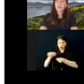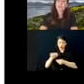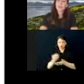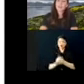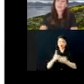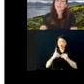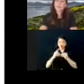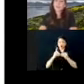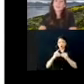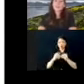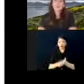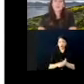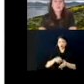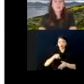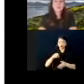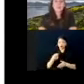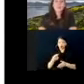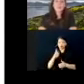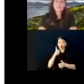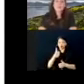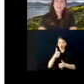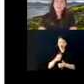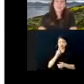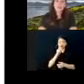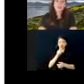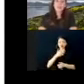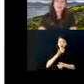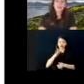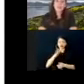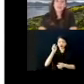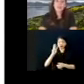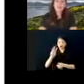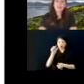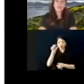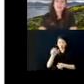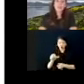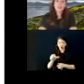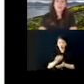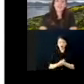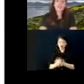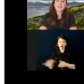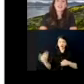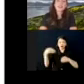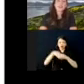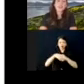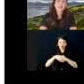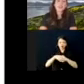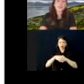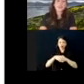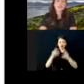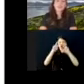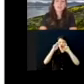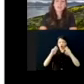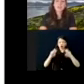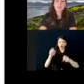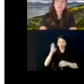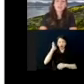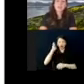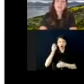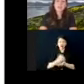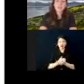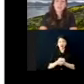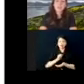Over 1 in 3 of the individuals who participated in the survey had bought sort of basic needs online for the first time during the